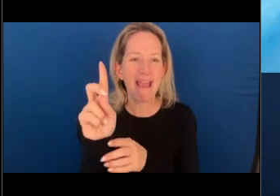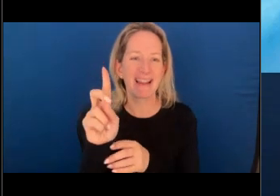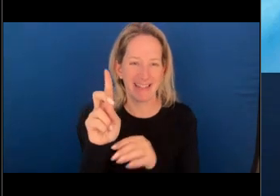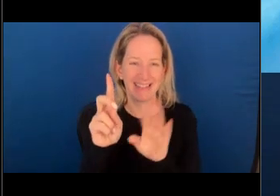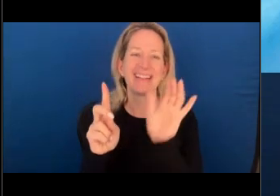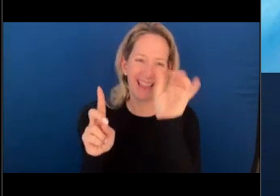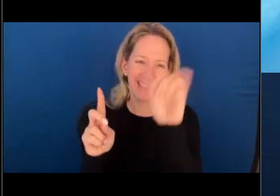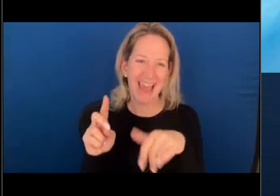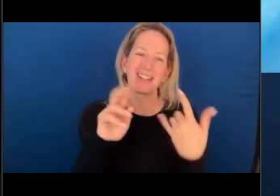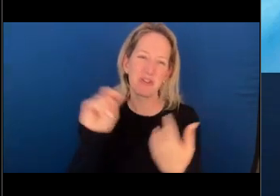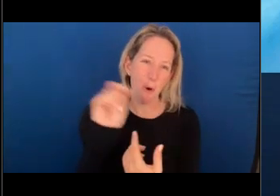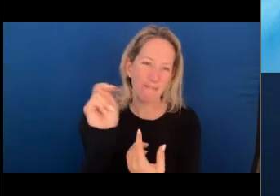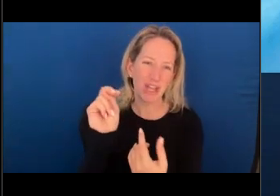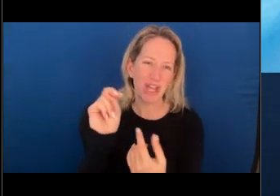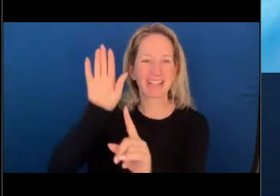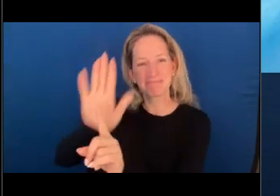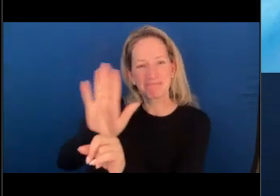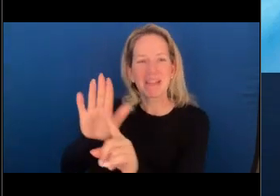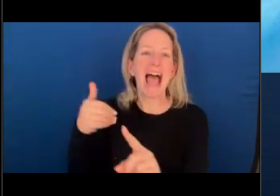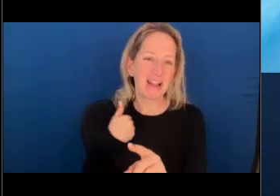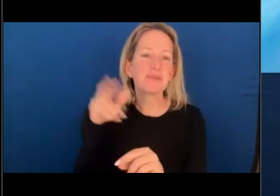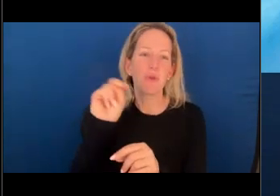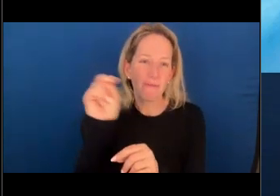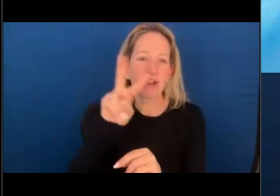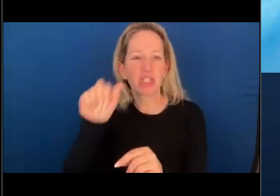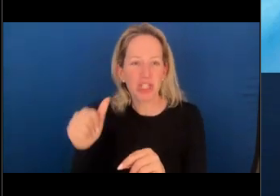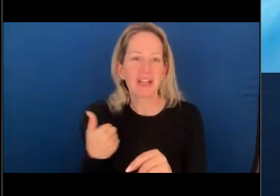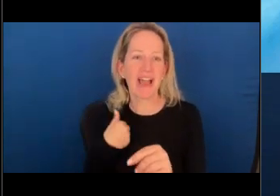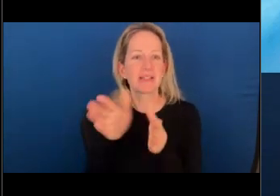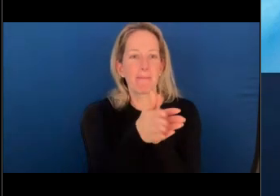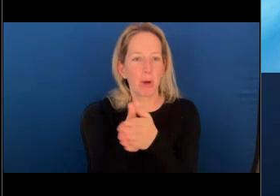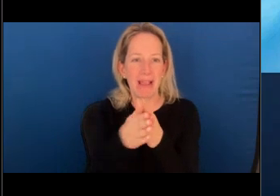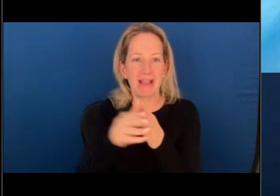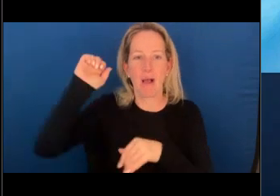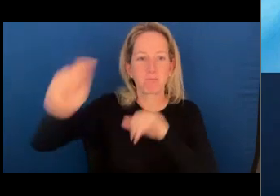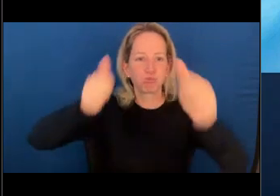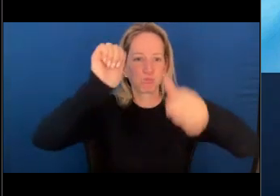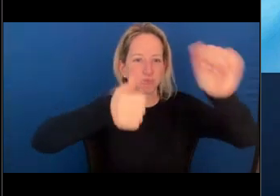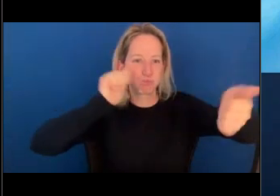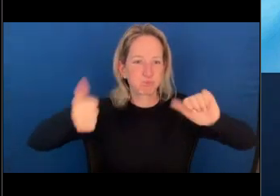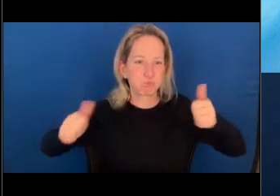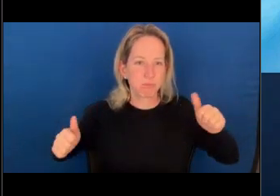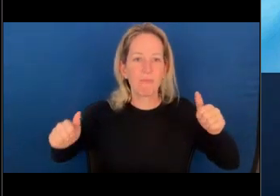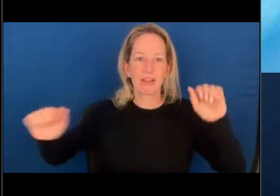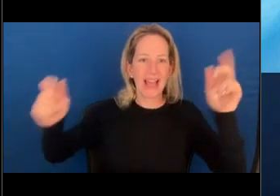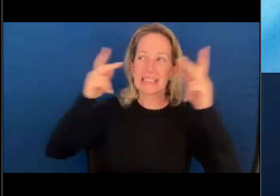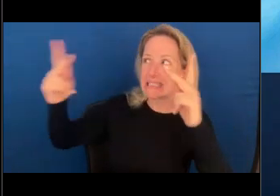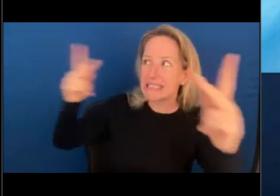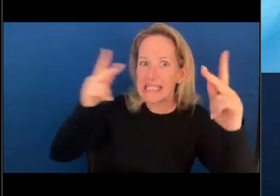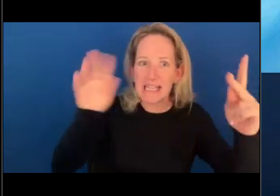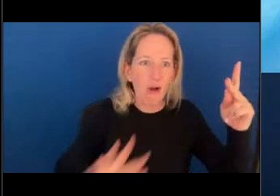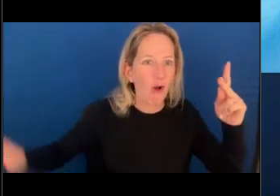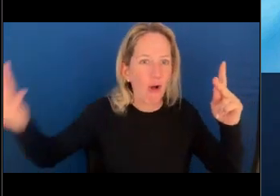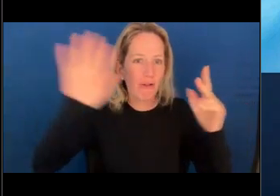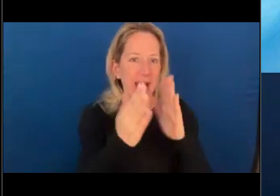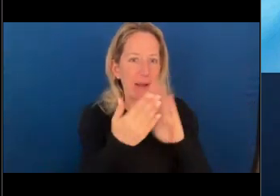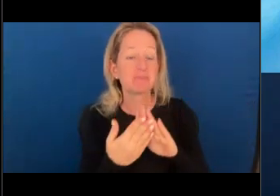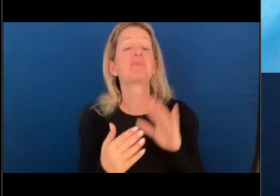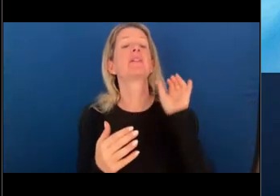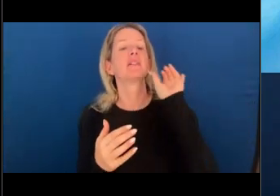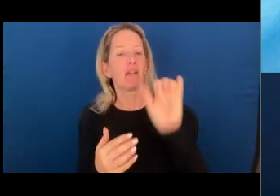Mermaids are kind of Norfolk's mascot, so it's an applicable way for students to come over and build an art project and see all the ways they come into contact